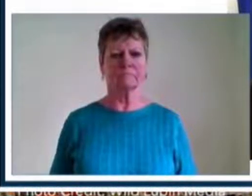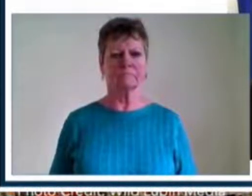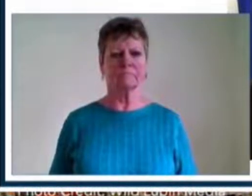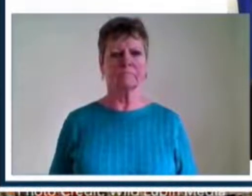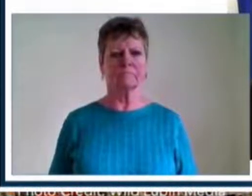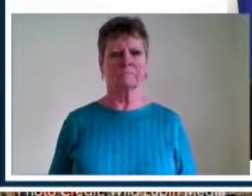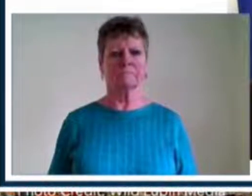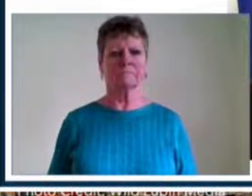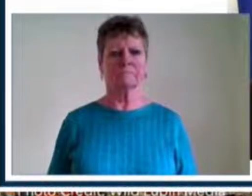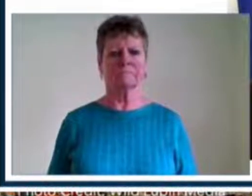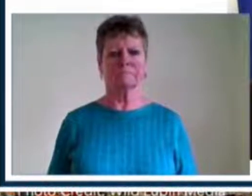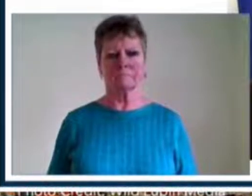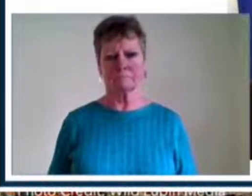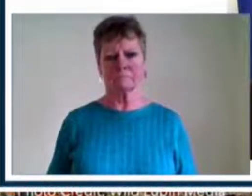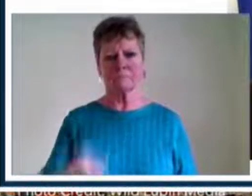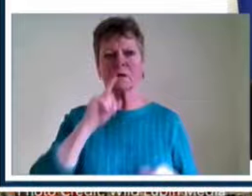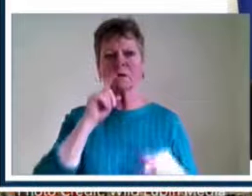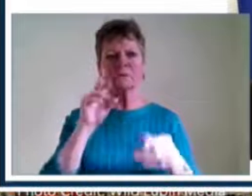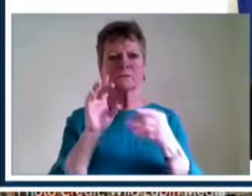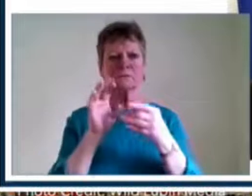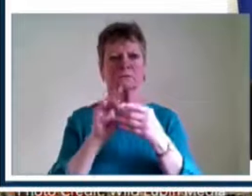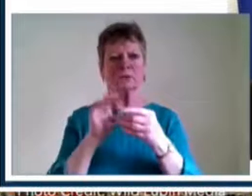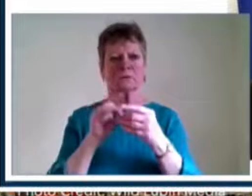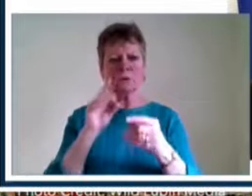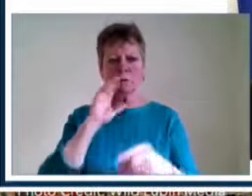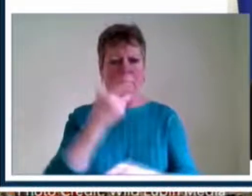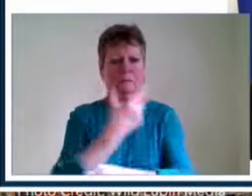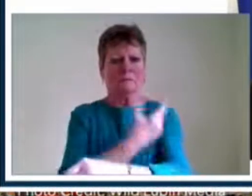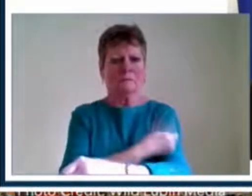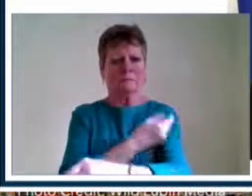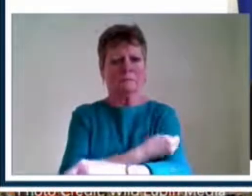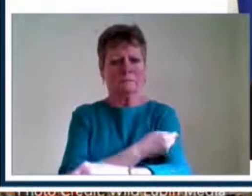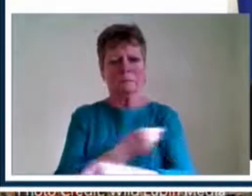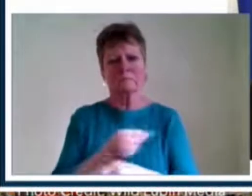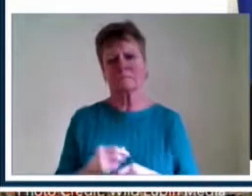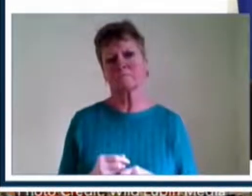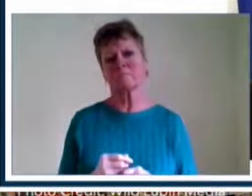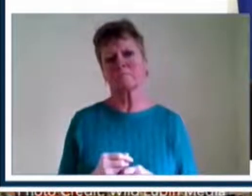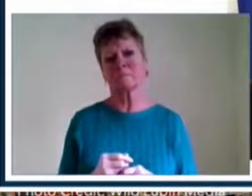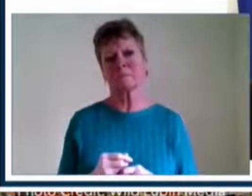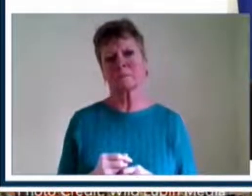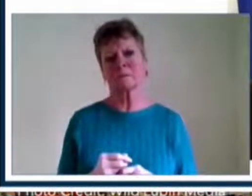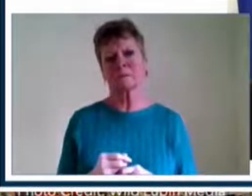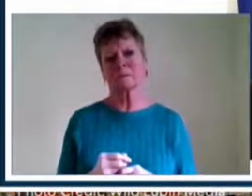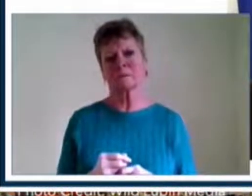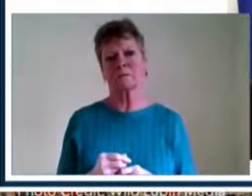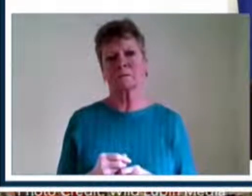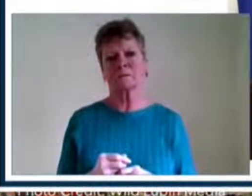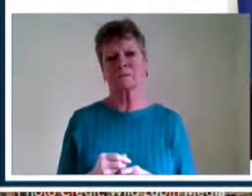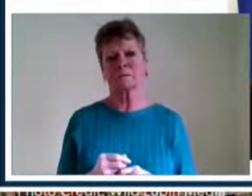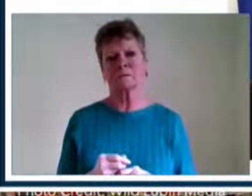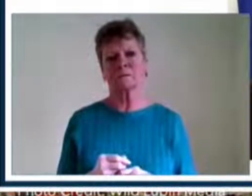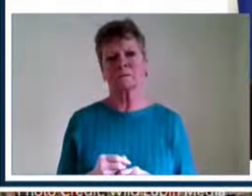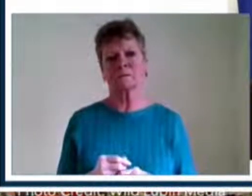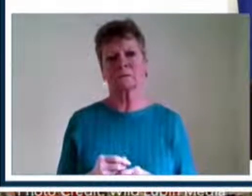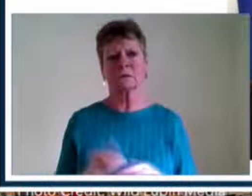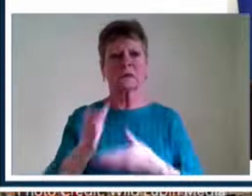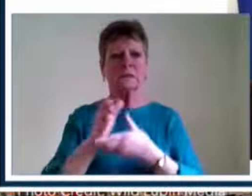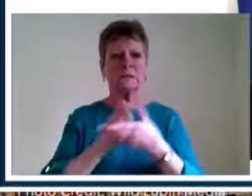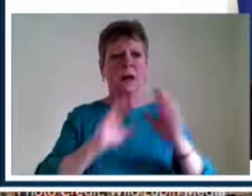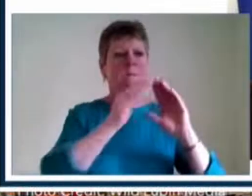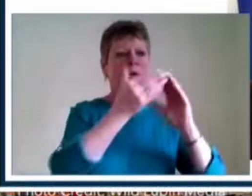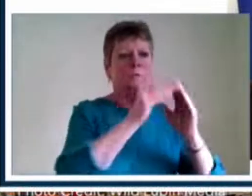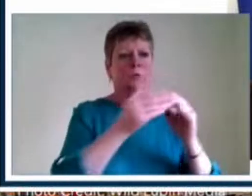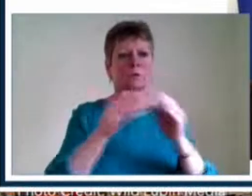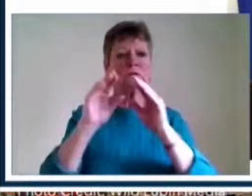about targeting programming for vaccination. And do you know if communities can reach out